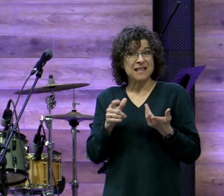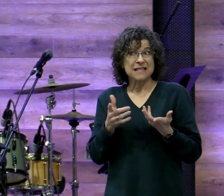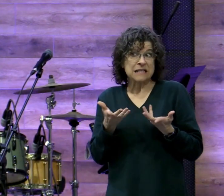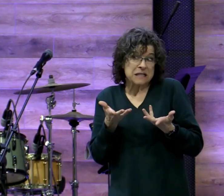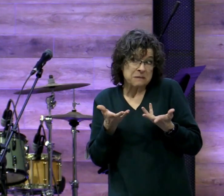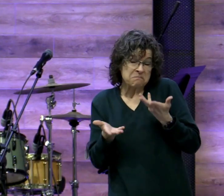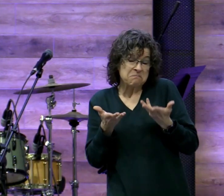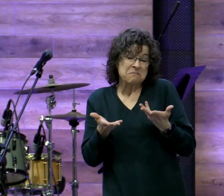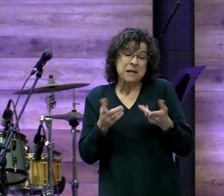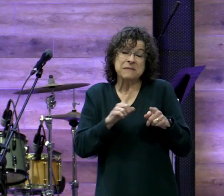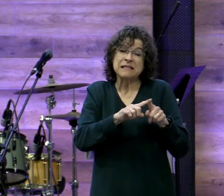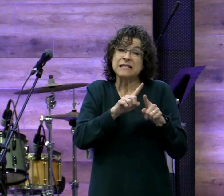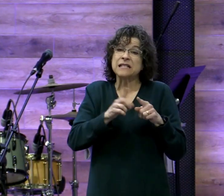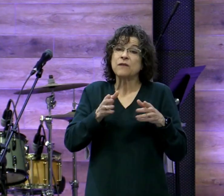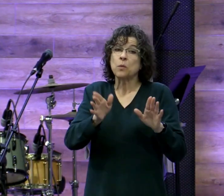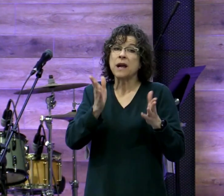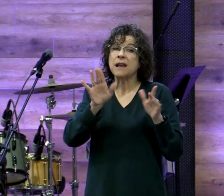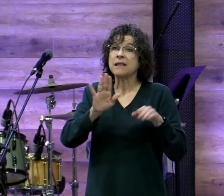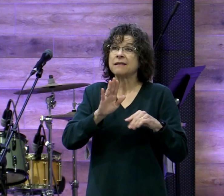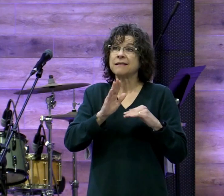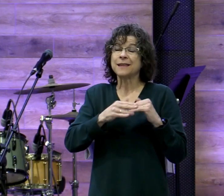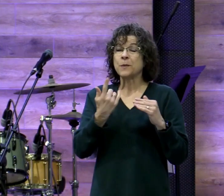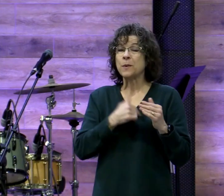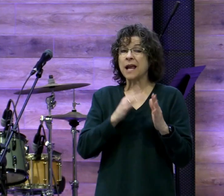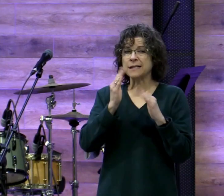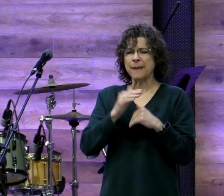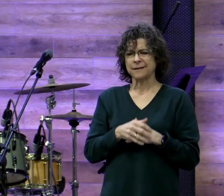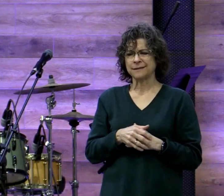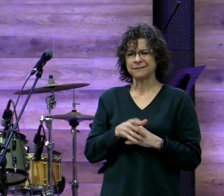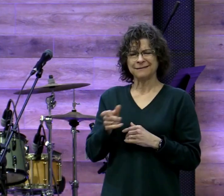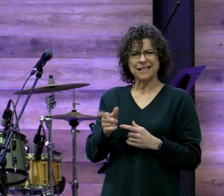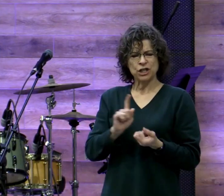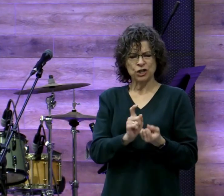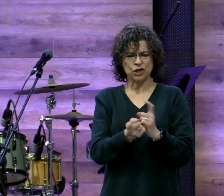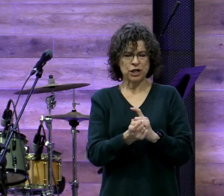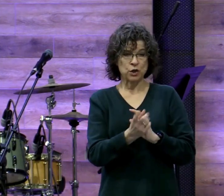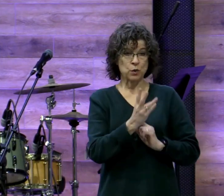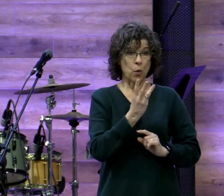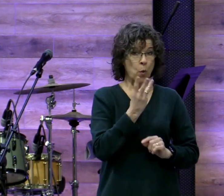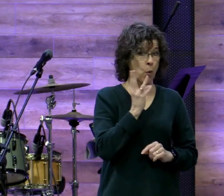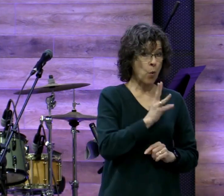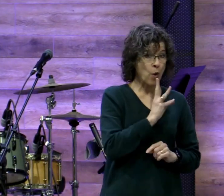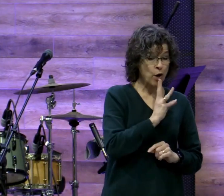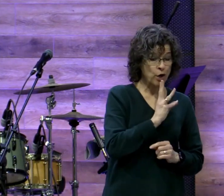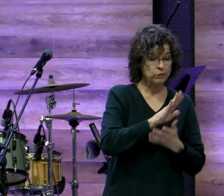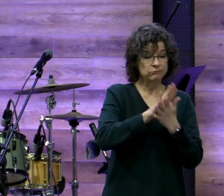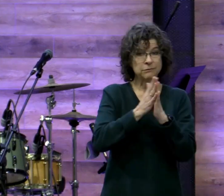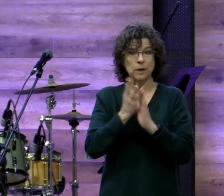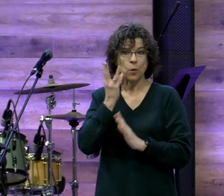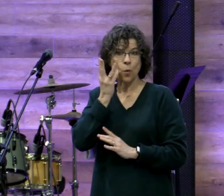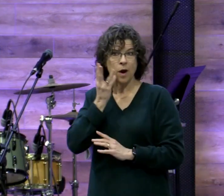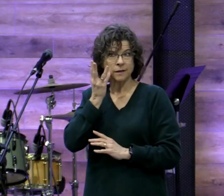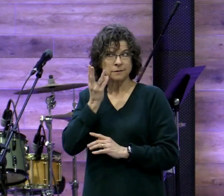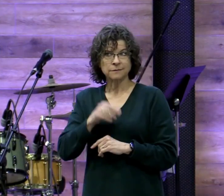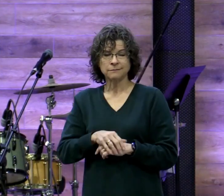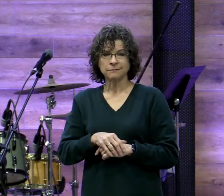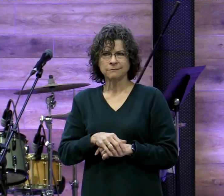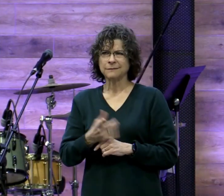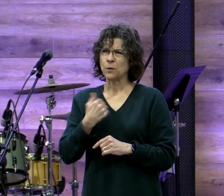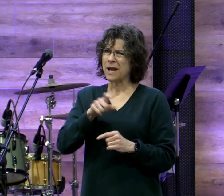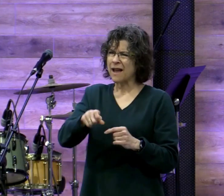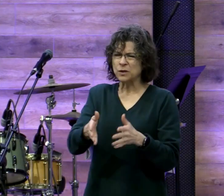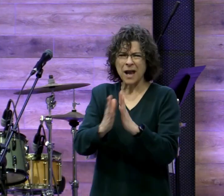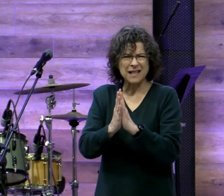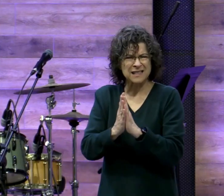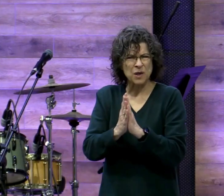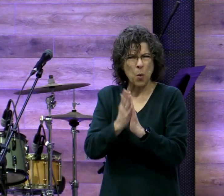expect. Water into wine, which actually makes us ask the question, what are the purpose of the miracles of Jesus?